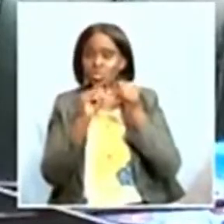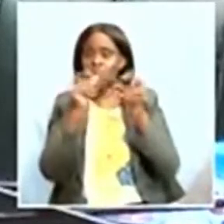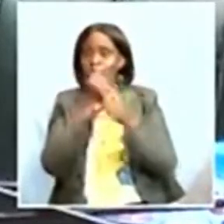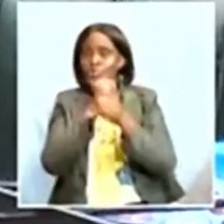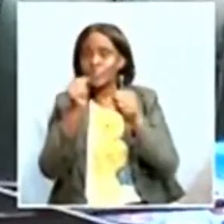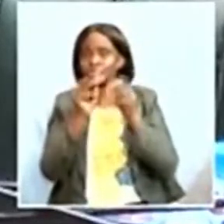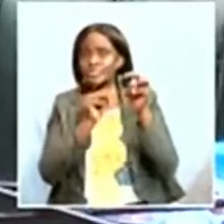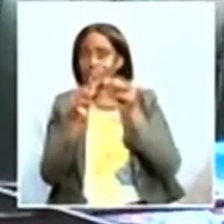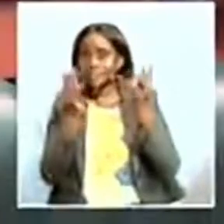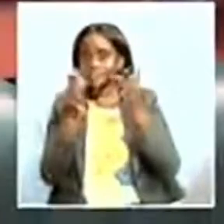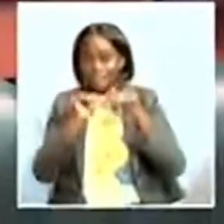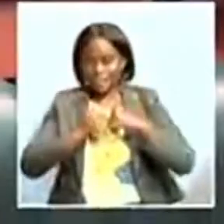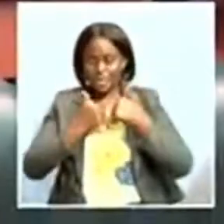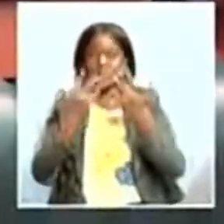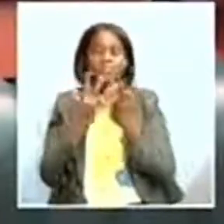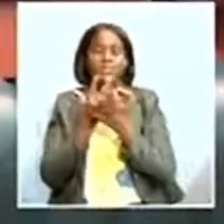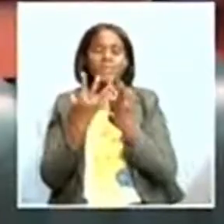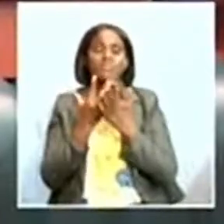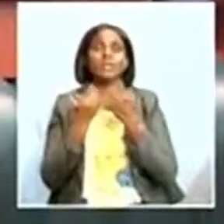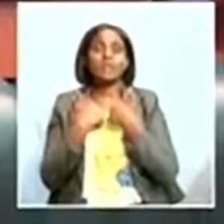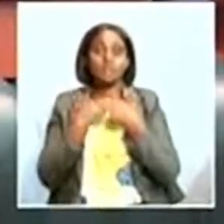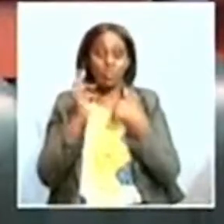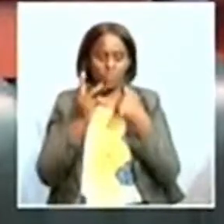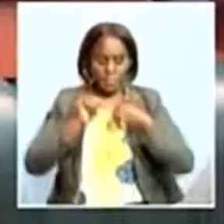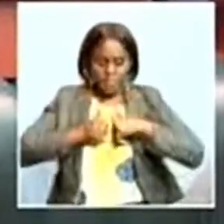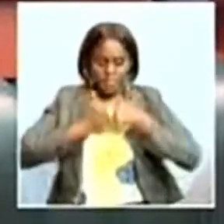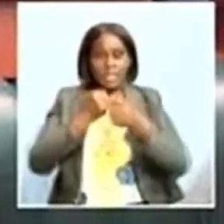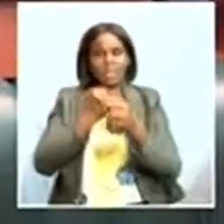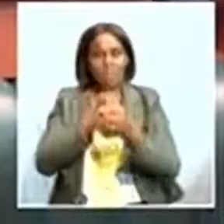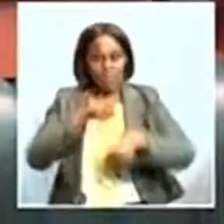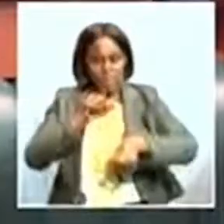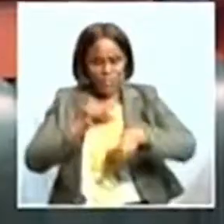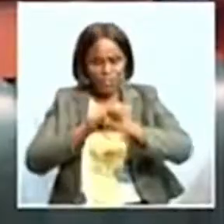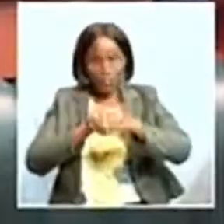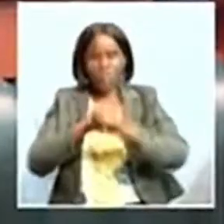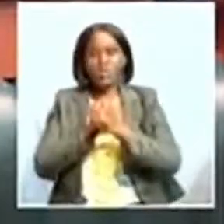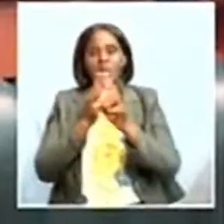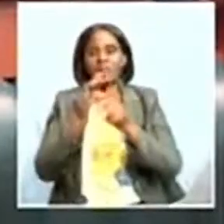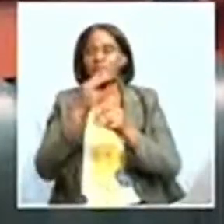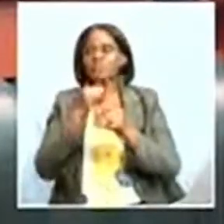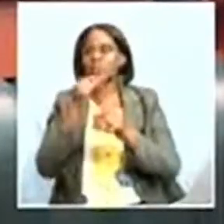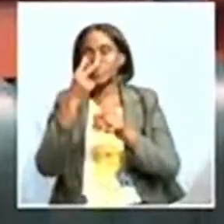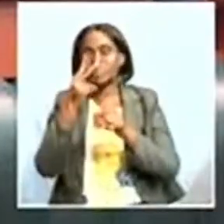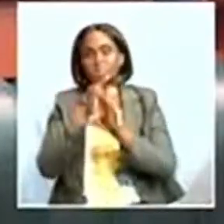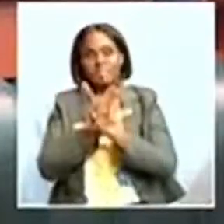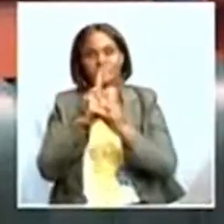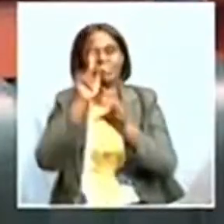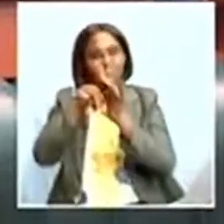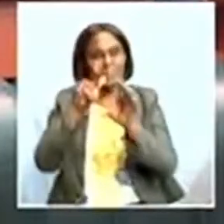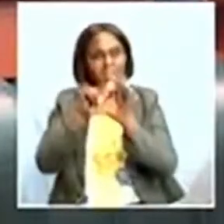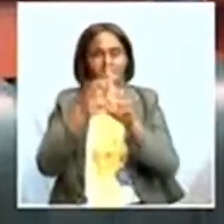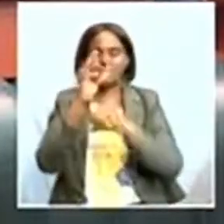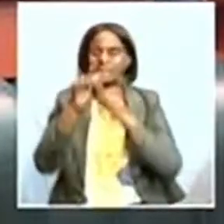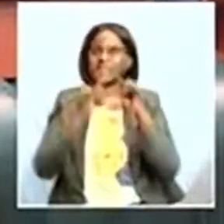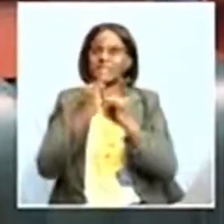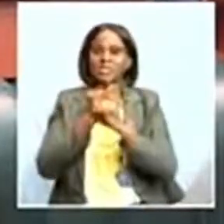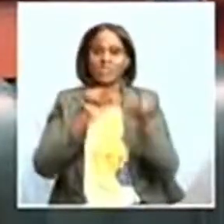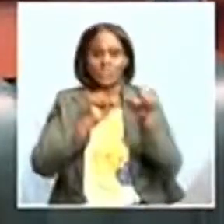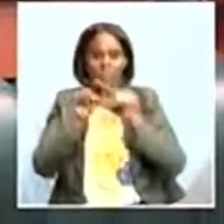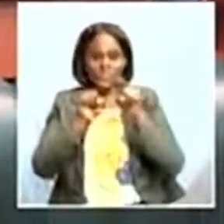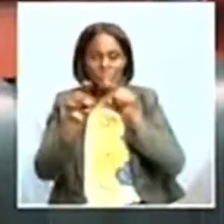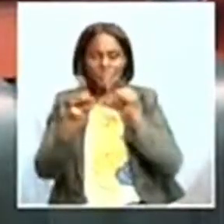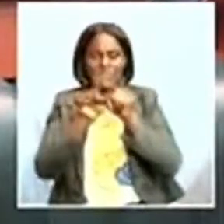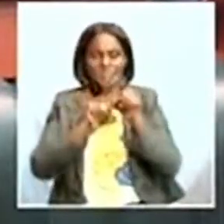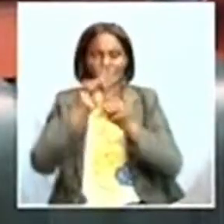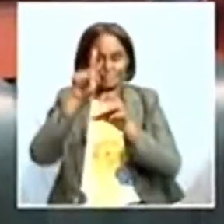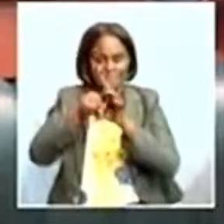Madam Speaker, we are afraid we, the soccer lovers, will not see Zambia participating in most of these international matches and